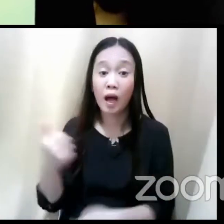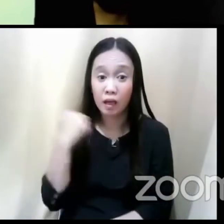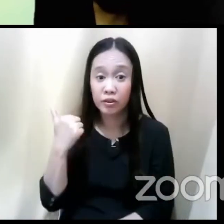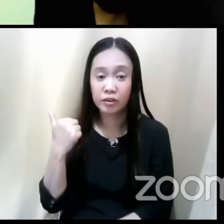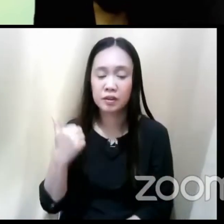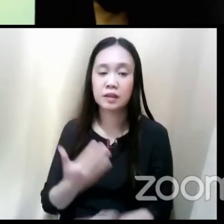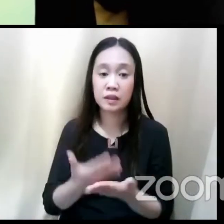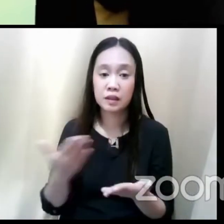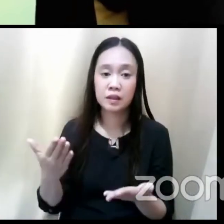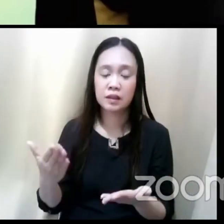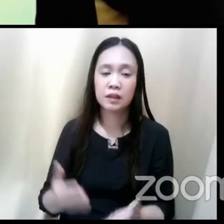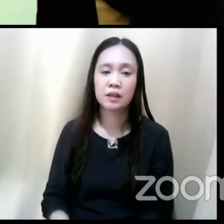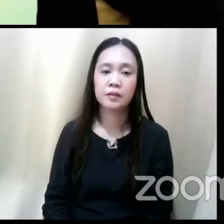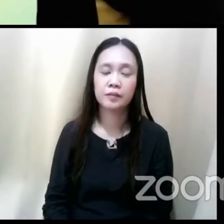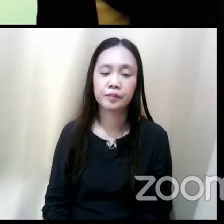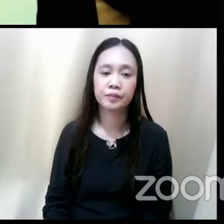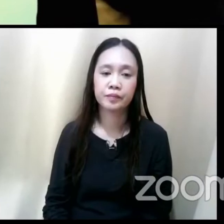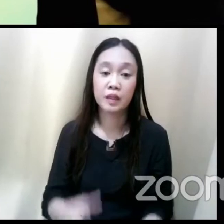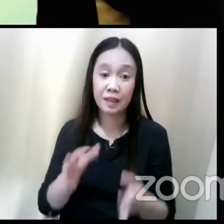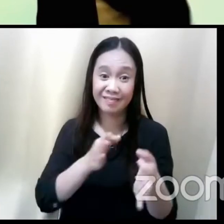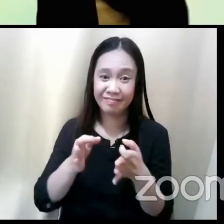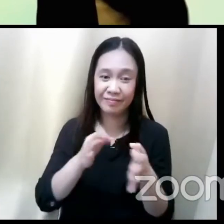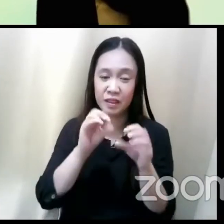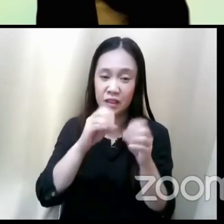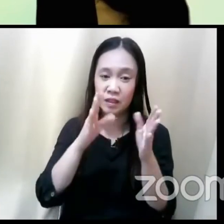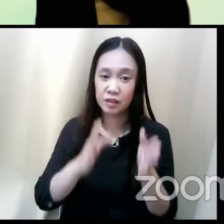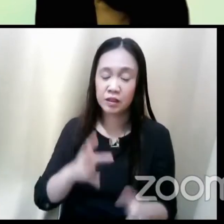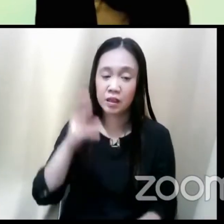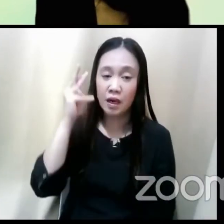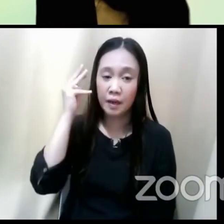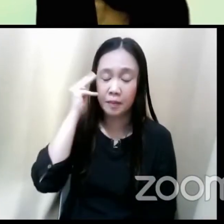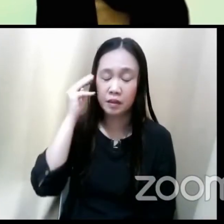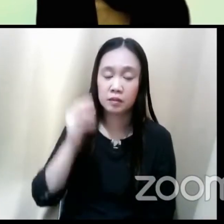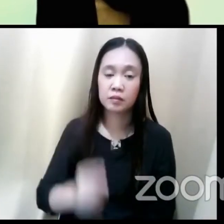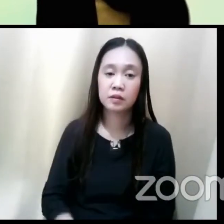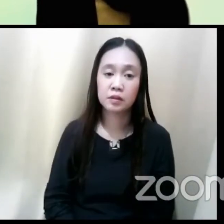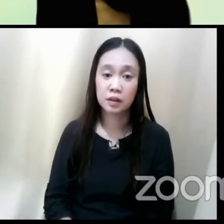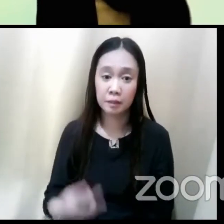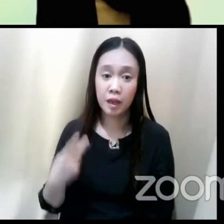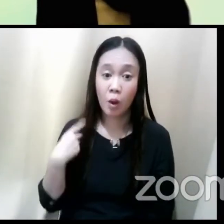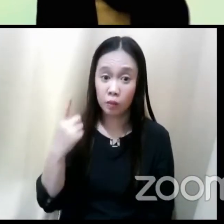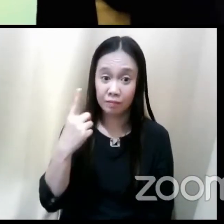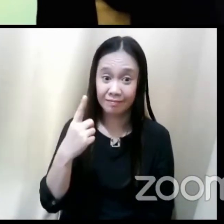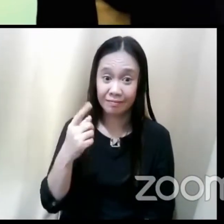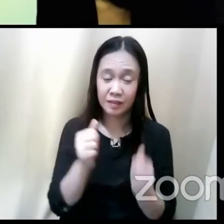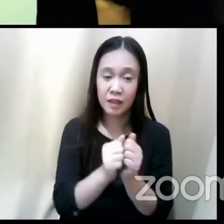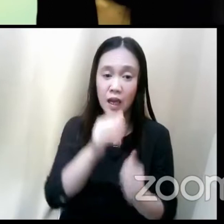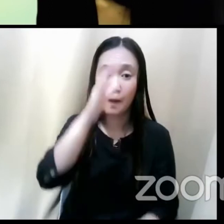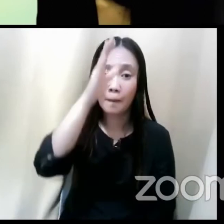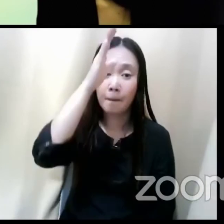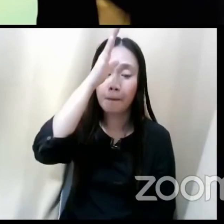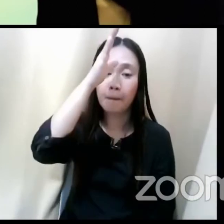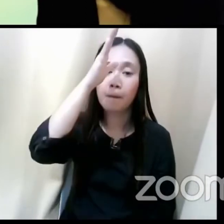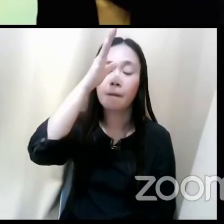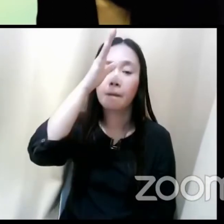Yun po. At sinabi ni Teacher Mark J, yan yung isa sa mga kasama namin, no, na magulang, no, si Ma'am Celia Garcia,